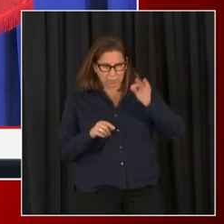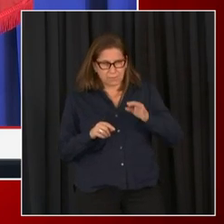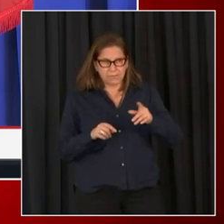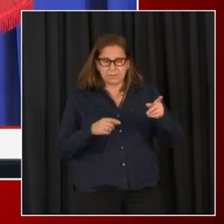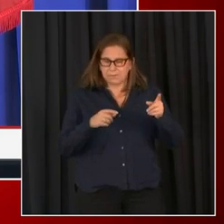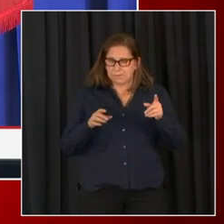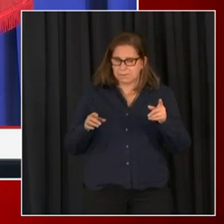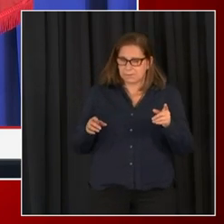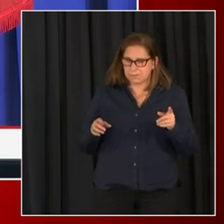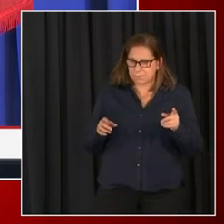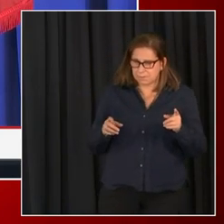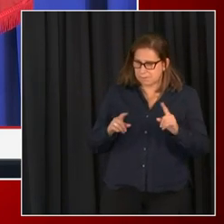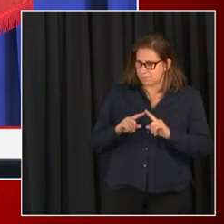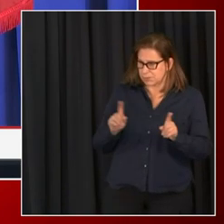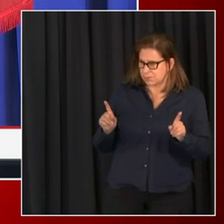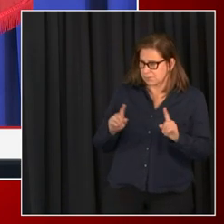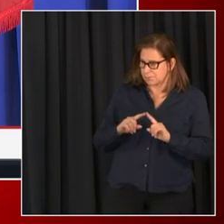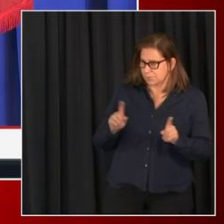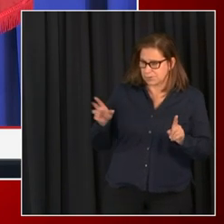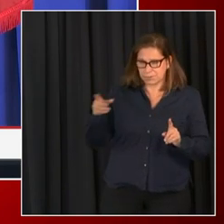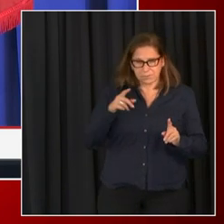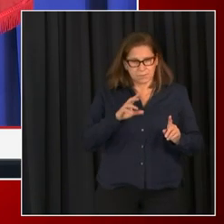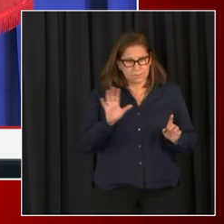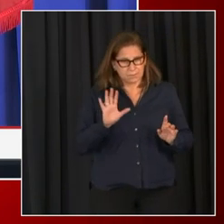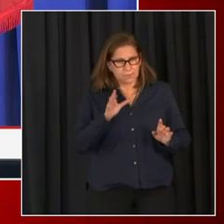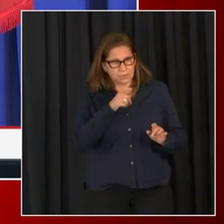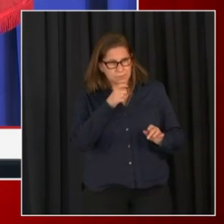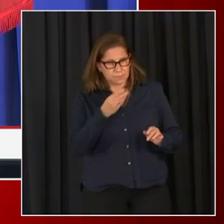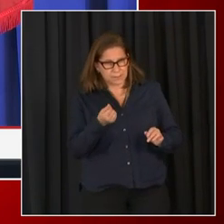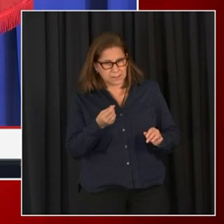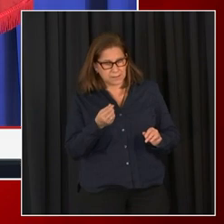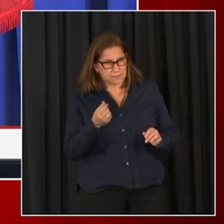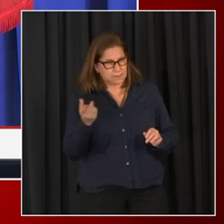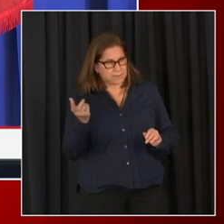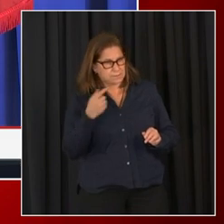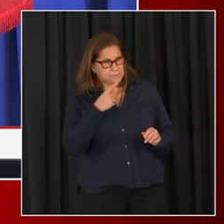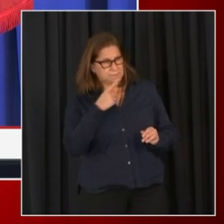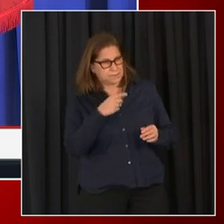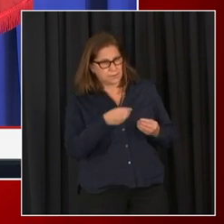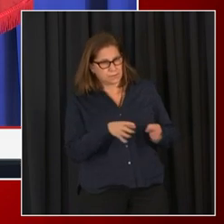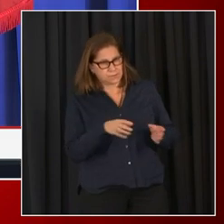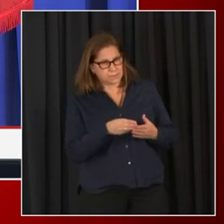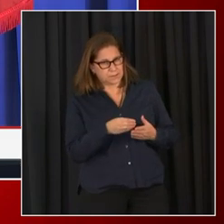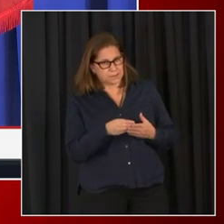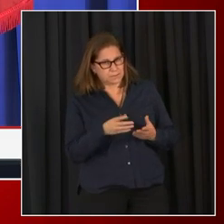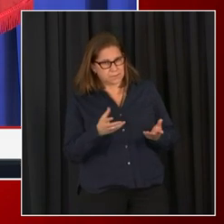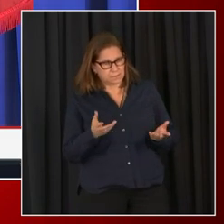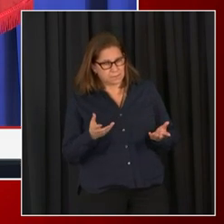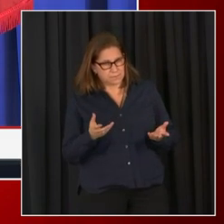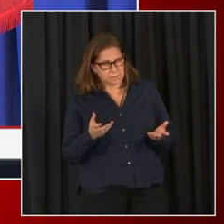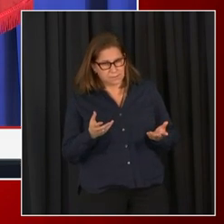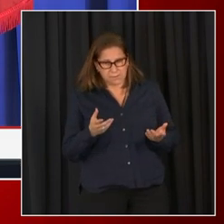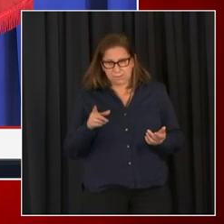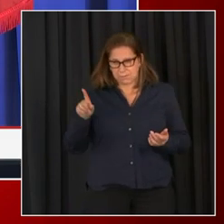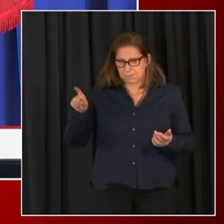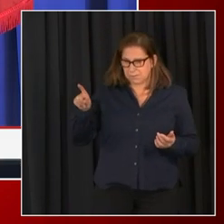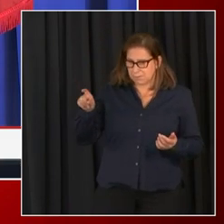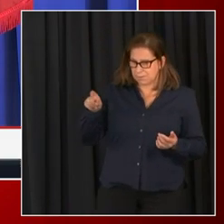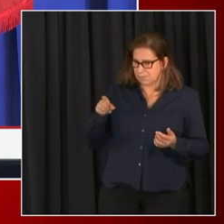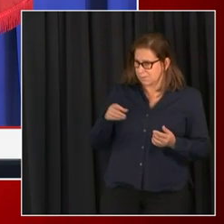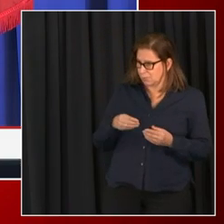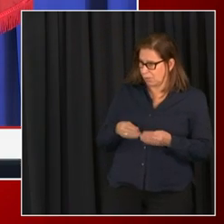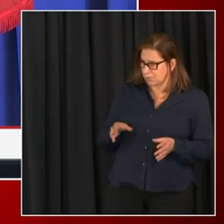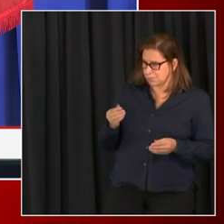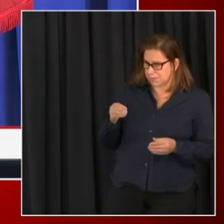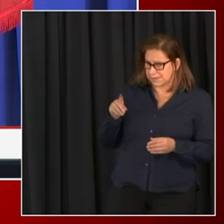getting the money, right? You suggested that they lost I'm not it in suggesting DC. They just lost it. Well, I didn't that's say what who you took said. it. But in any event, what